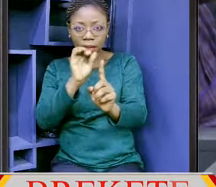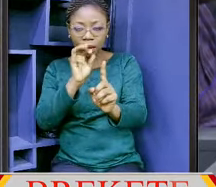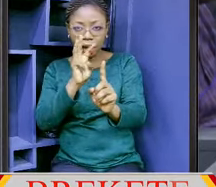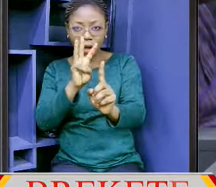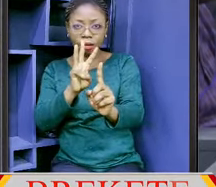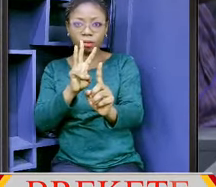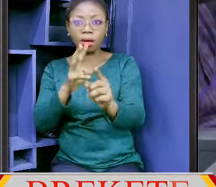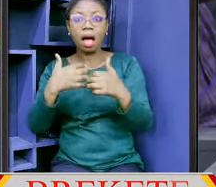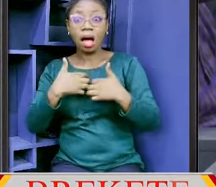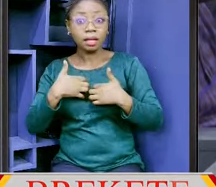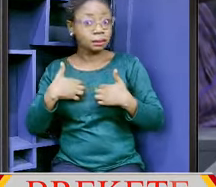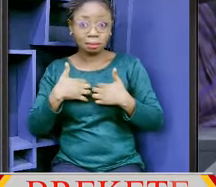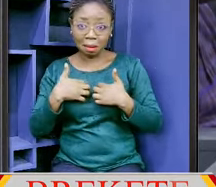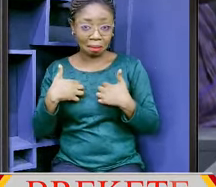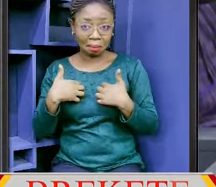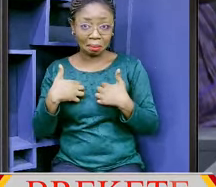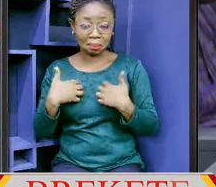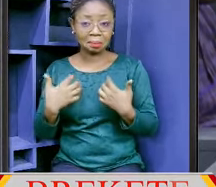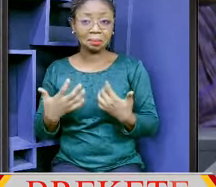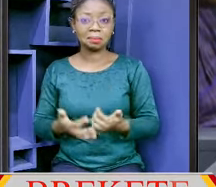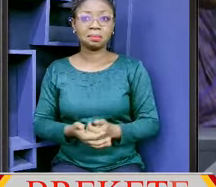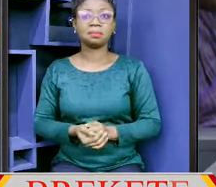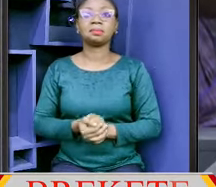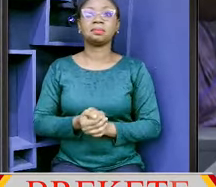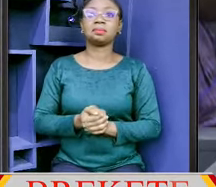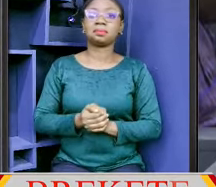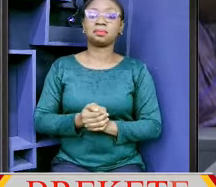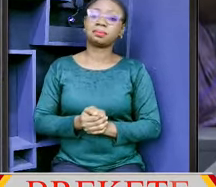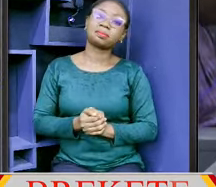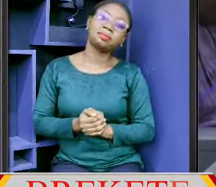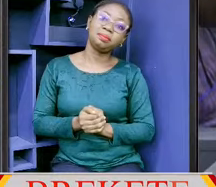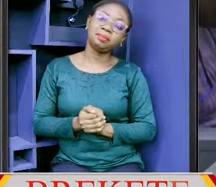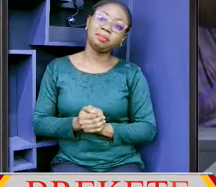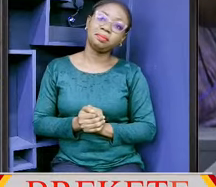animal. Then we.